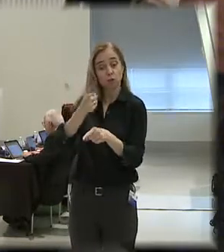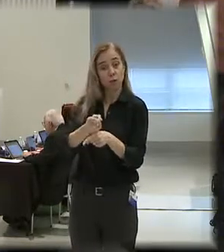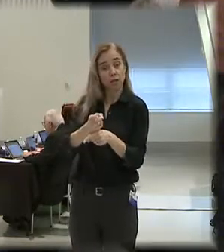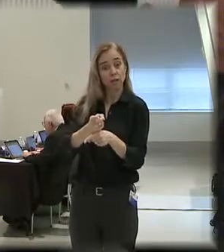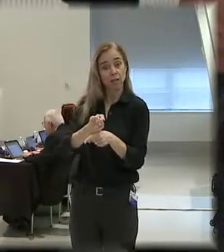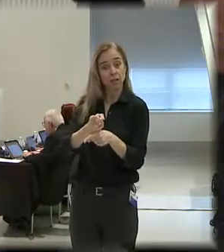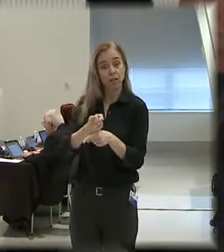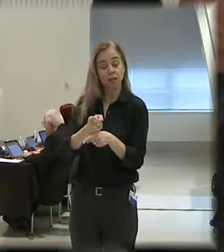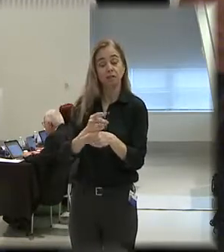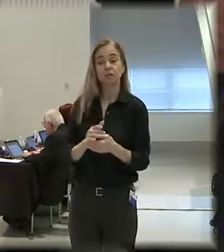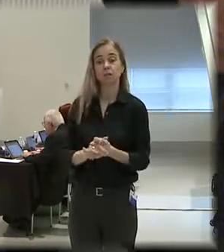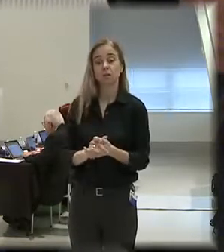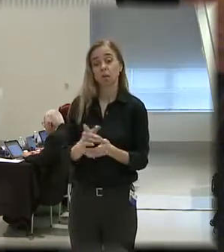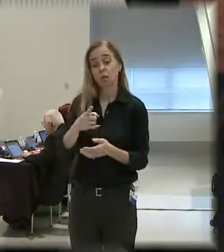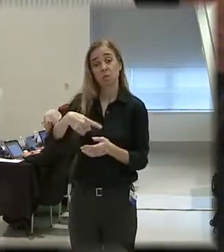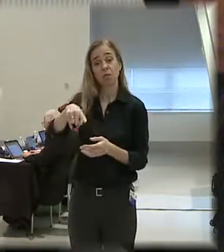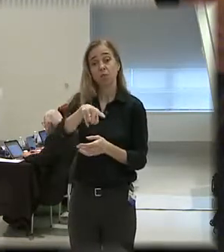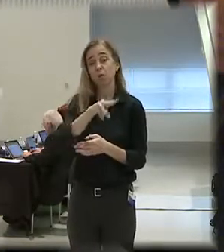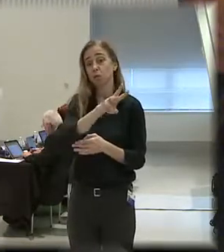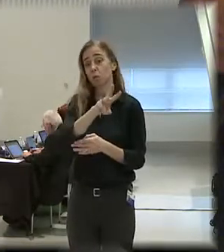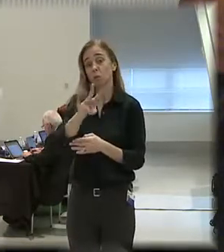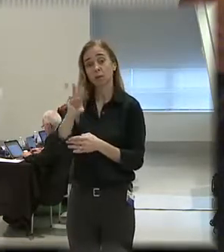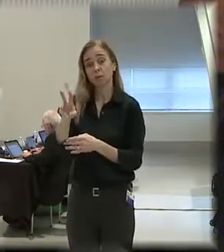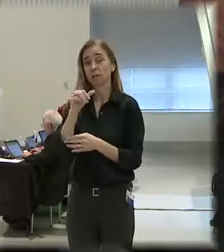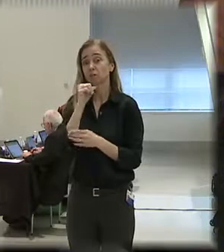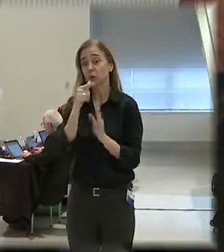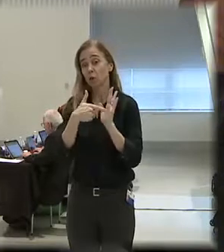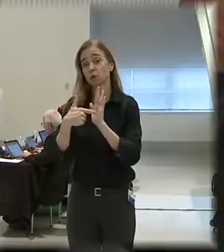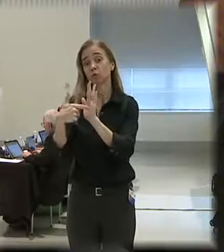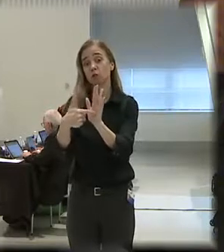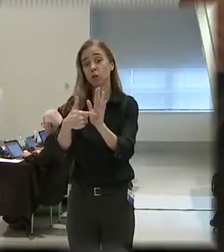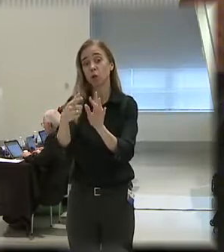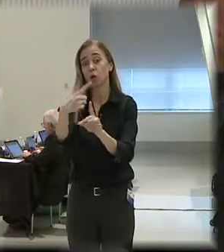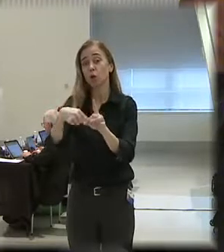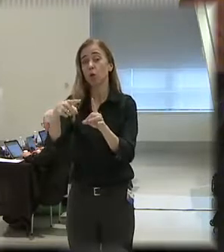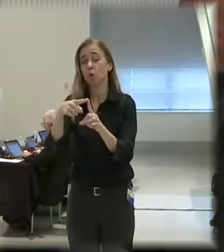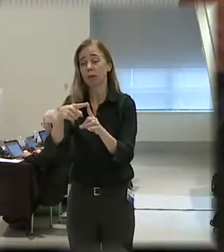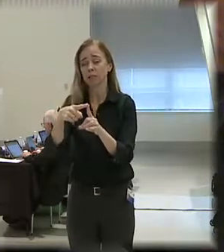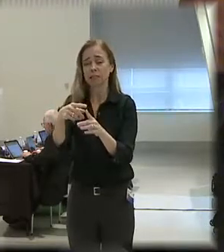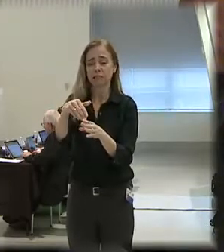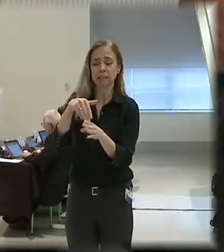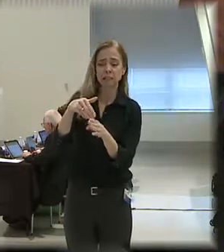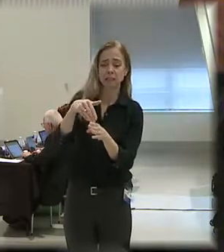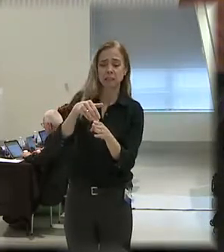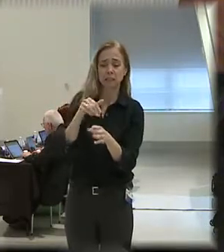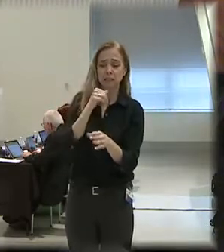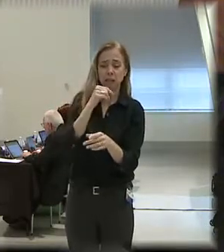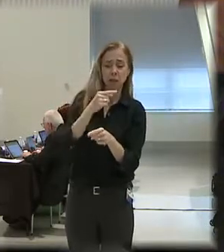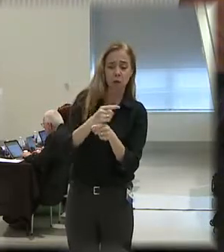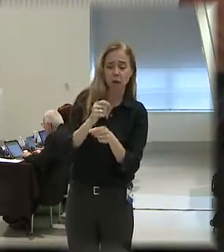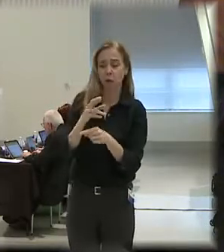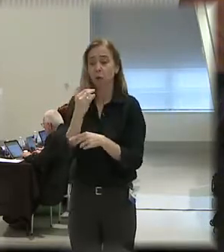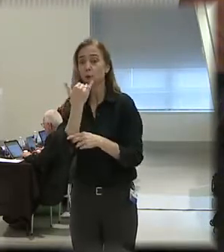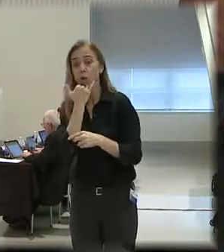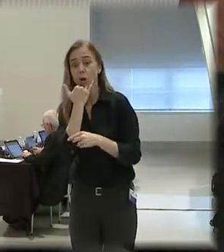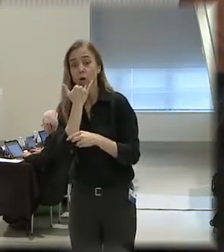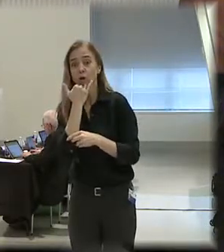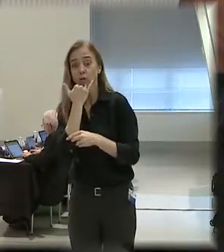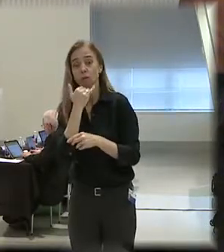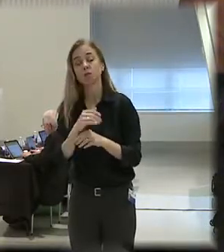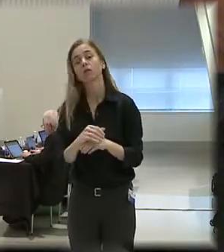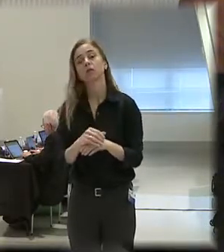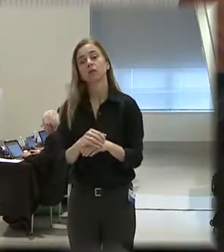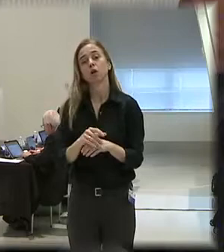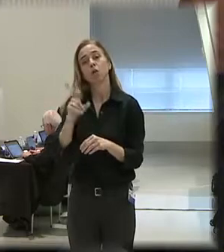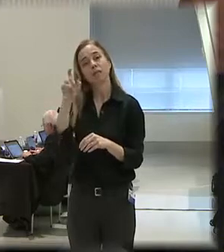websites produce the footage where the officer may be on the edge or may be wrong. And so we have to get to the point